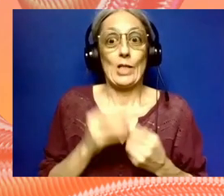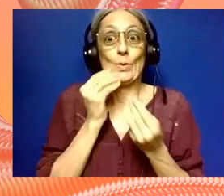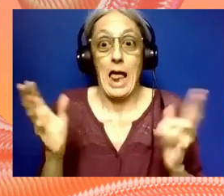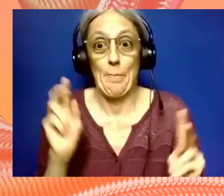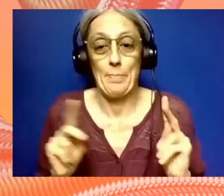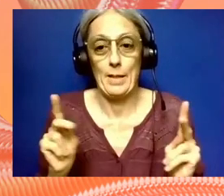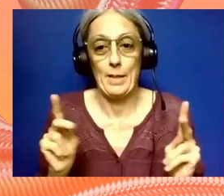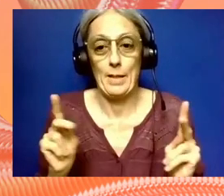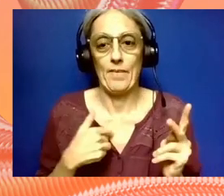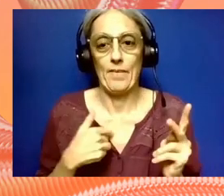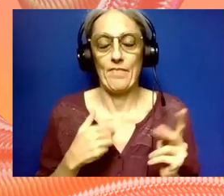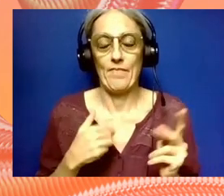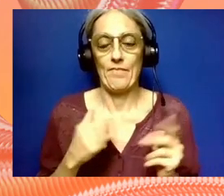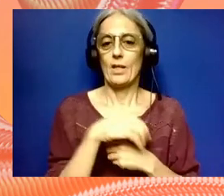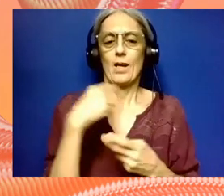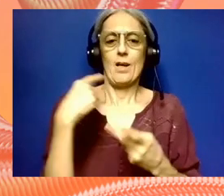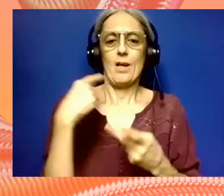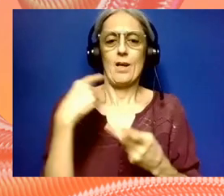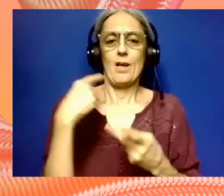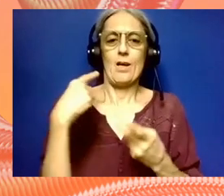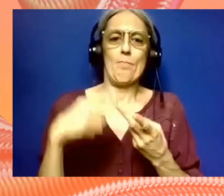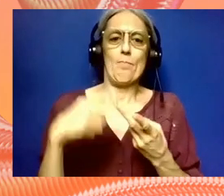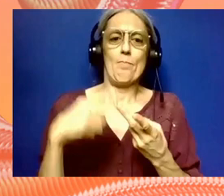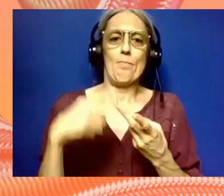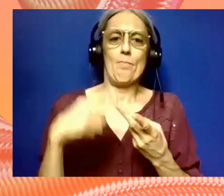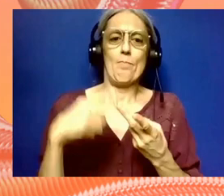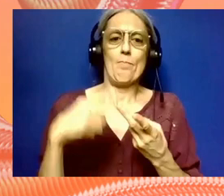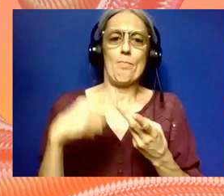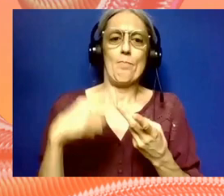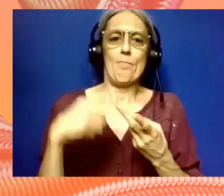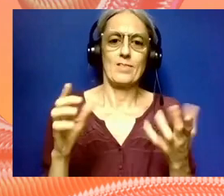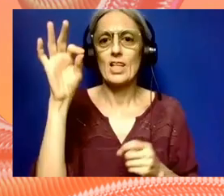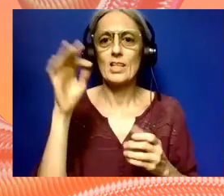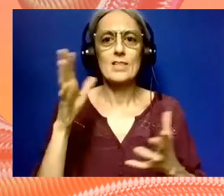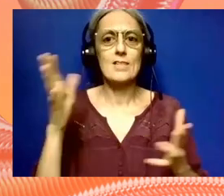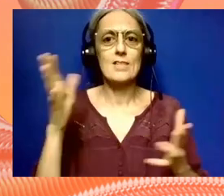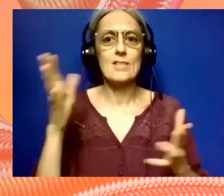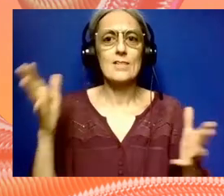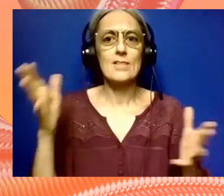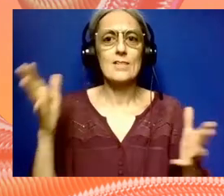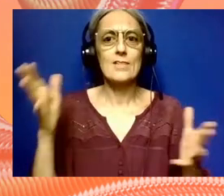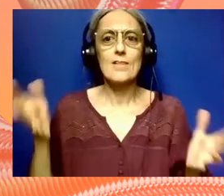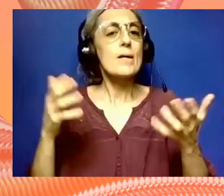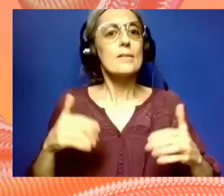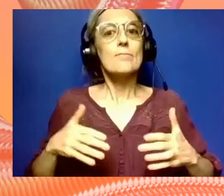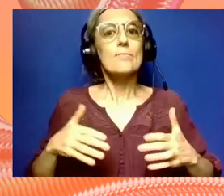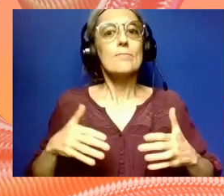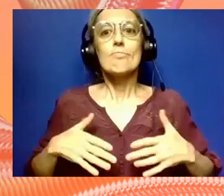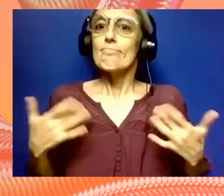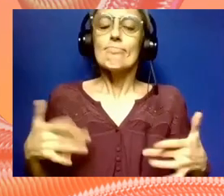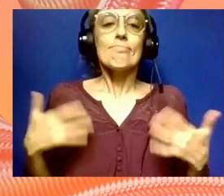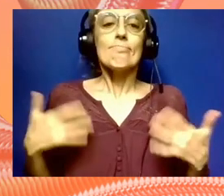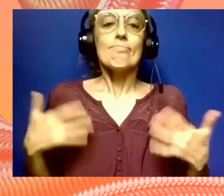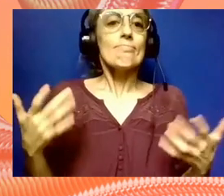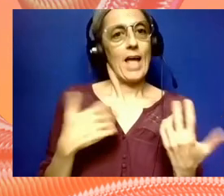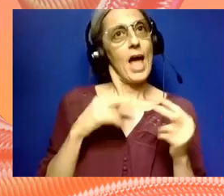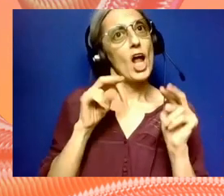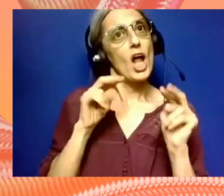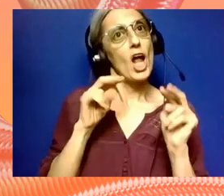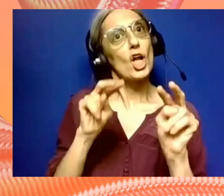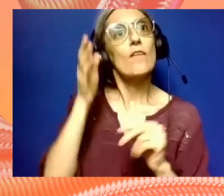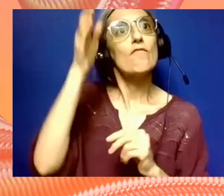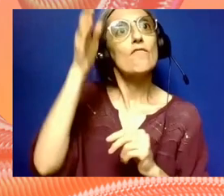ourselves steered towards a future that we all want to live in. And